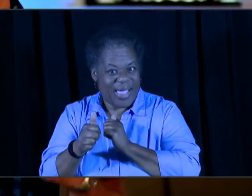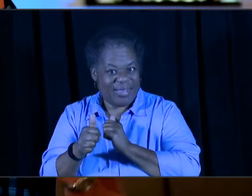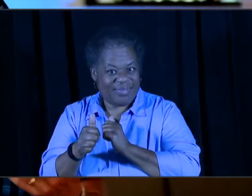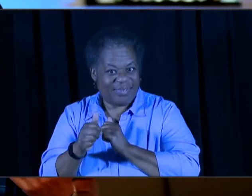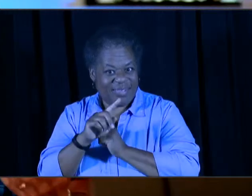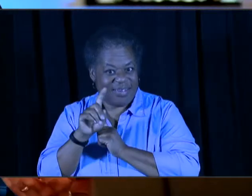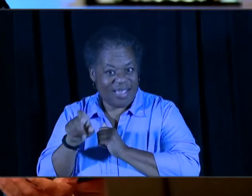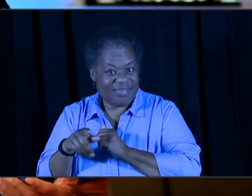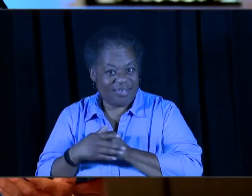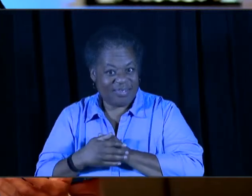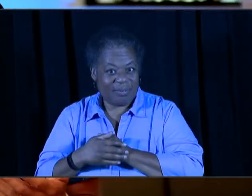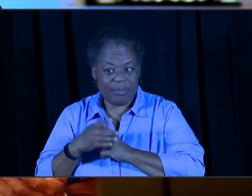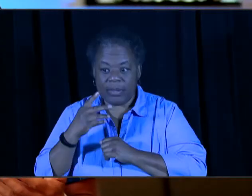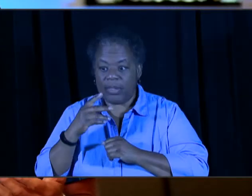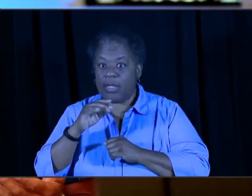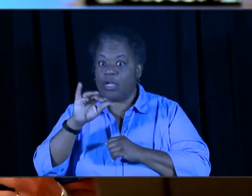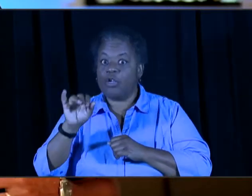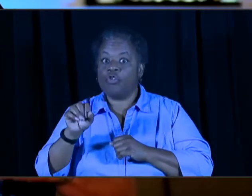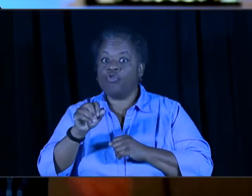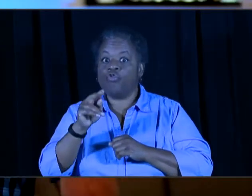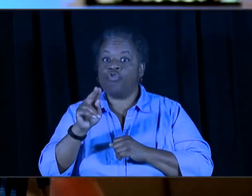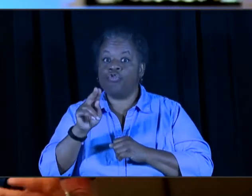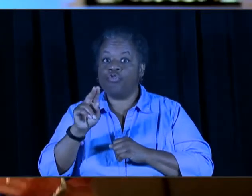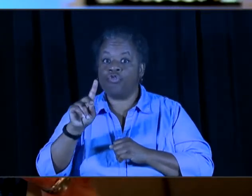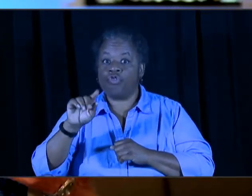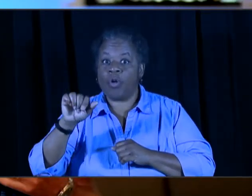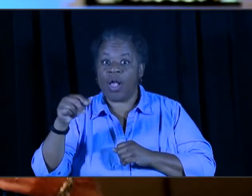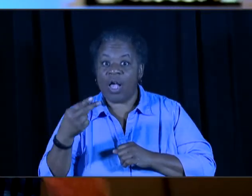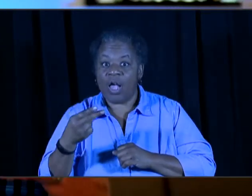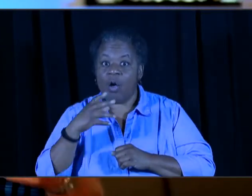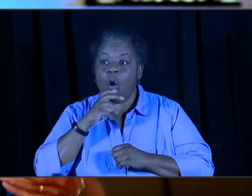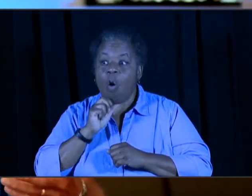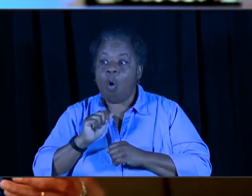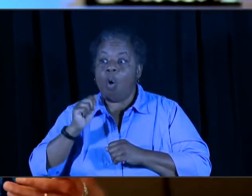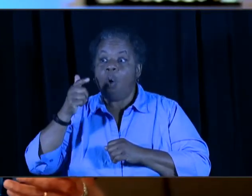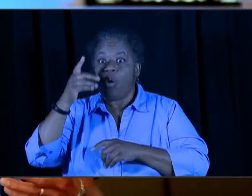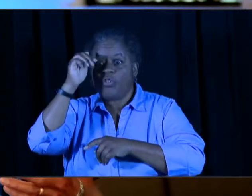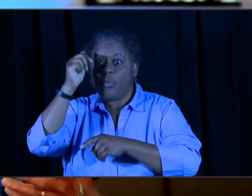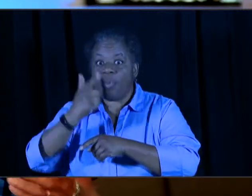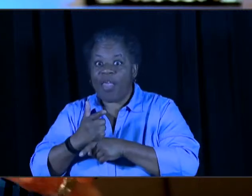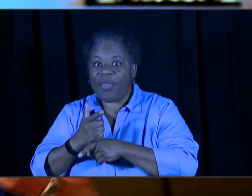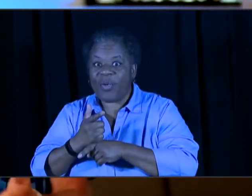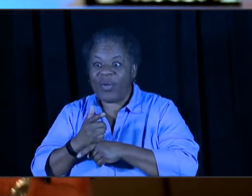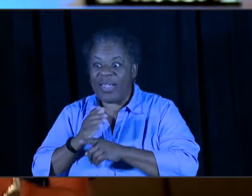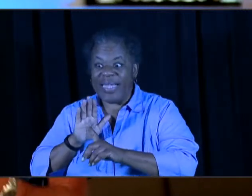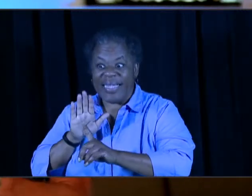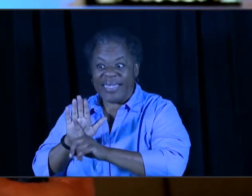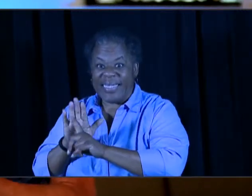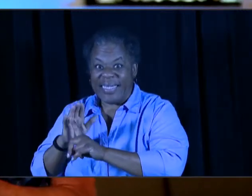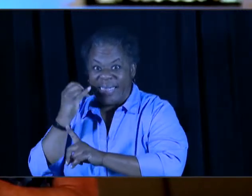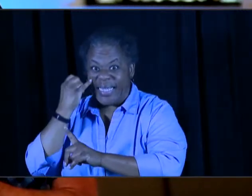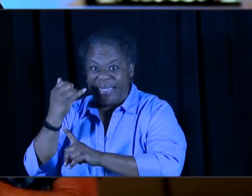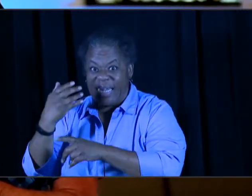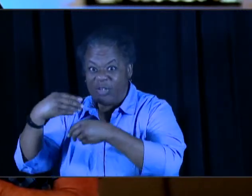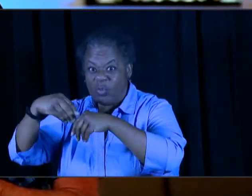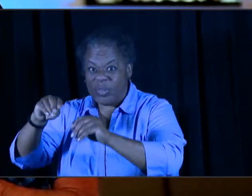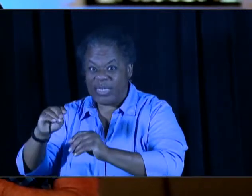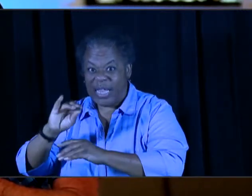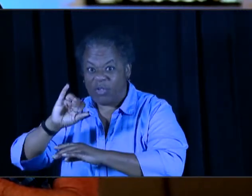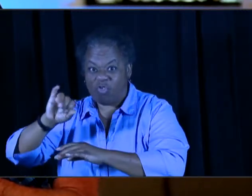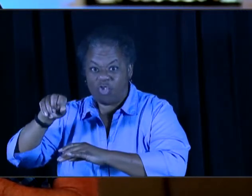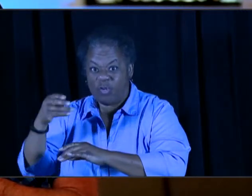And then look what happens to Judah. Judah was the older brother whose idea it was actually to sell Joseph into slavery.